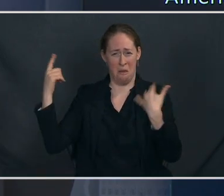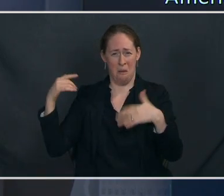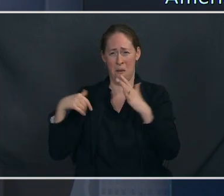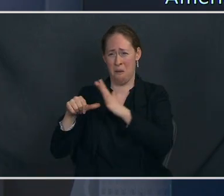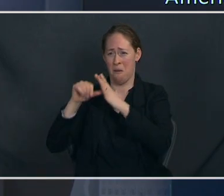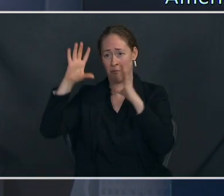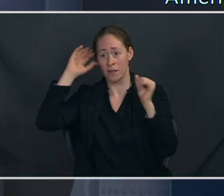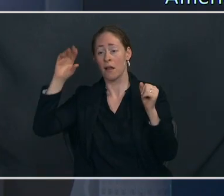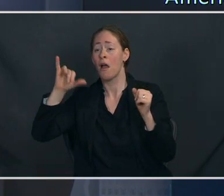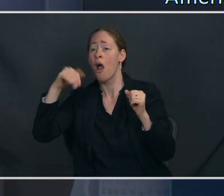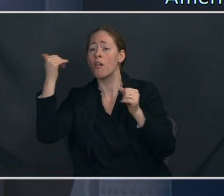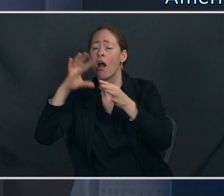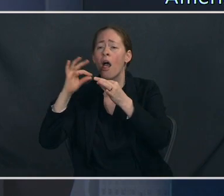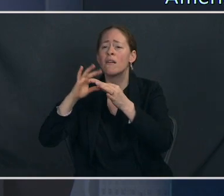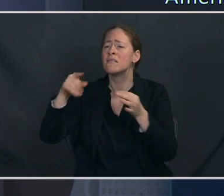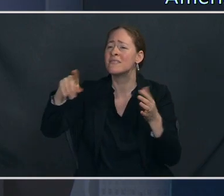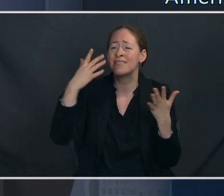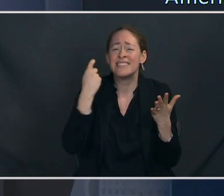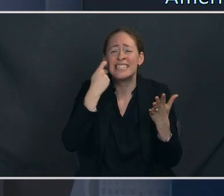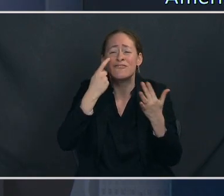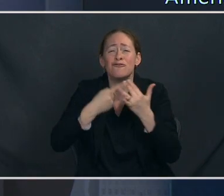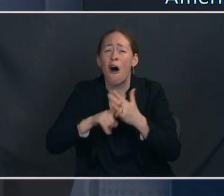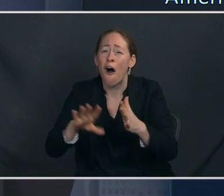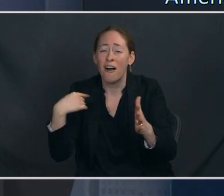say, this is just the beginning. We have